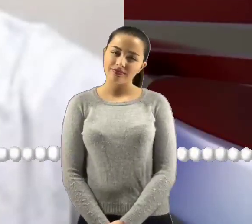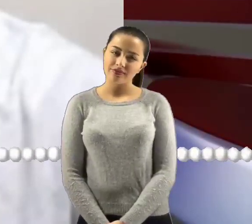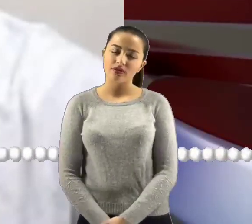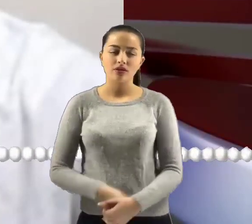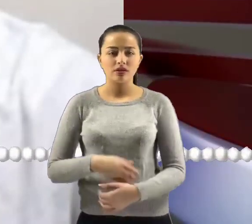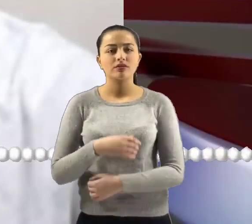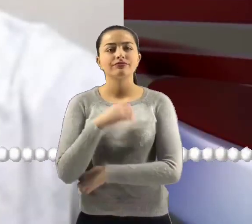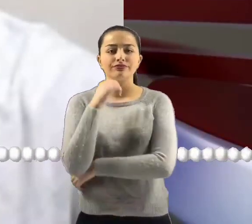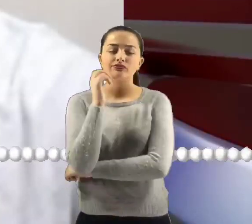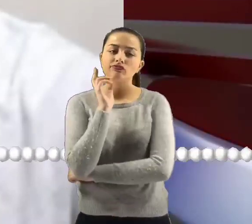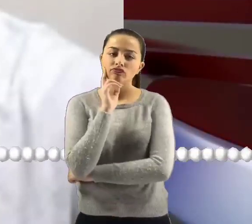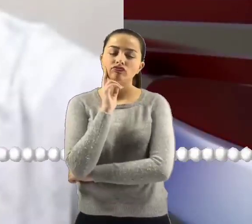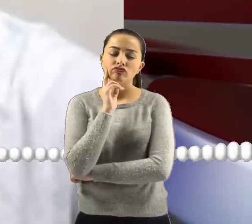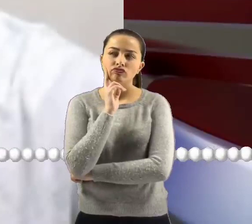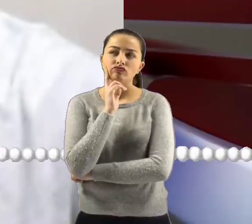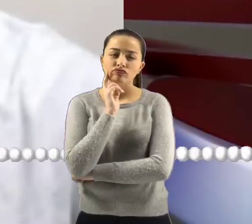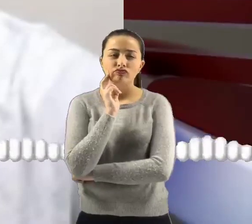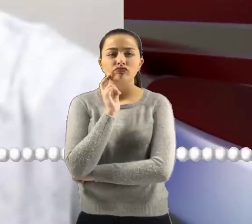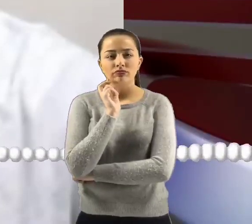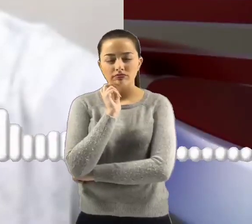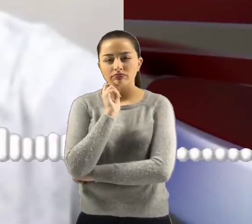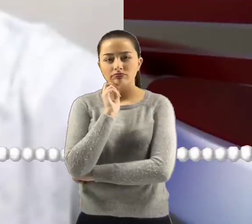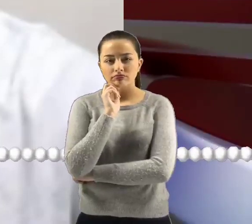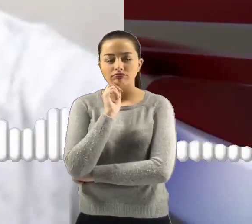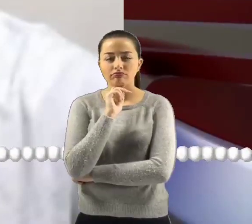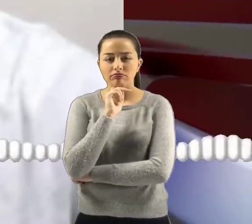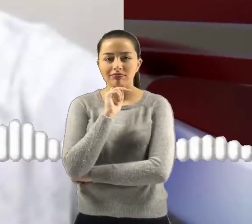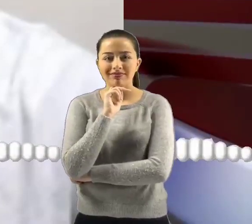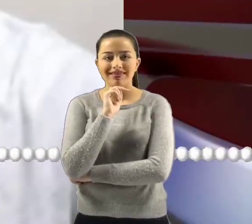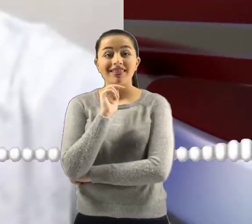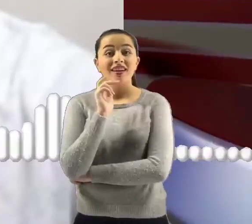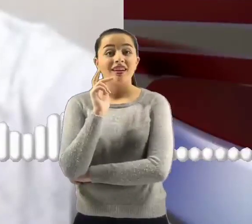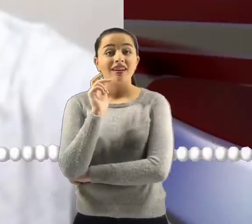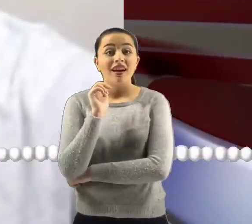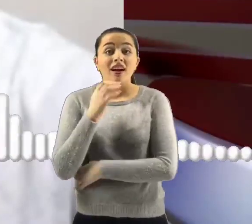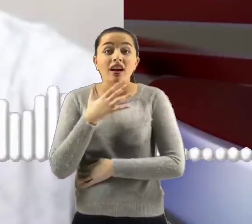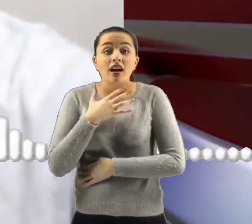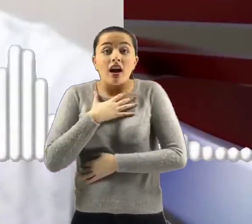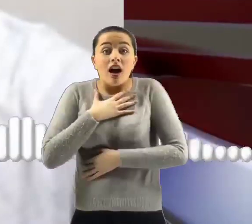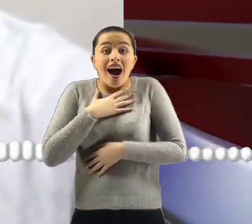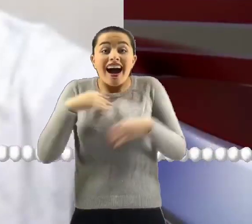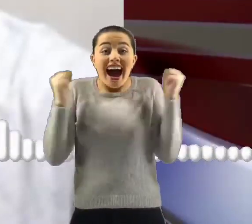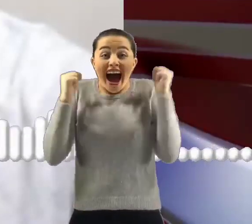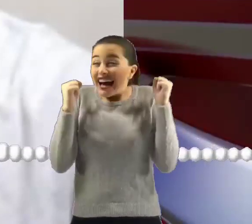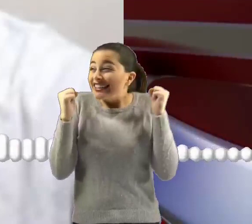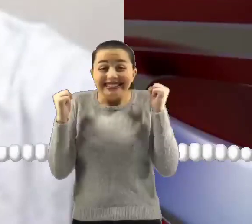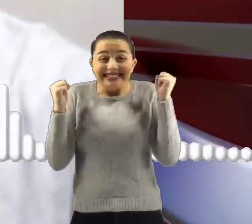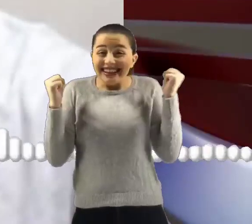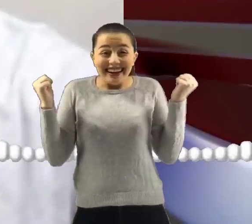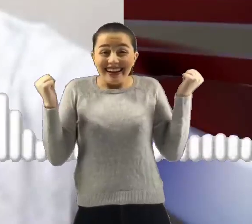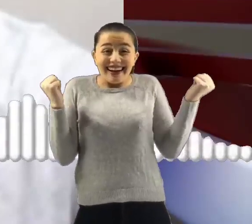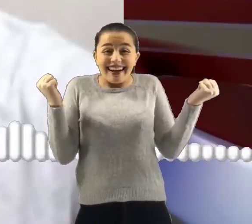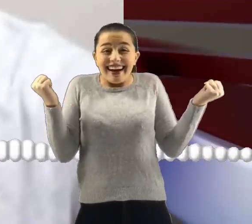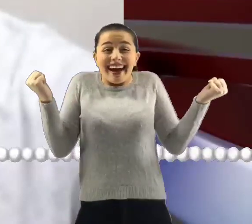Anyị na-ekwu gbasalụ Naịjirịa, kelu the way forward, kelu ebe ife ndị Igbo ga-eme. Ị